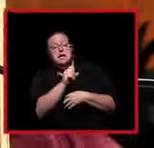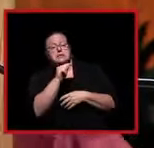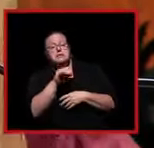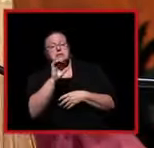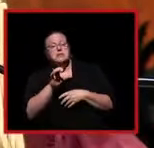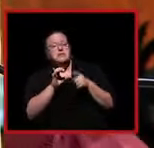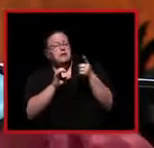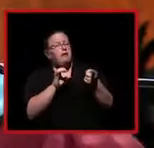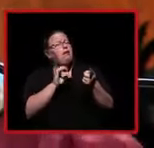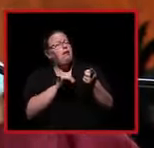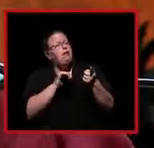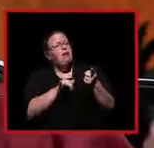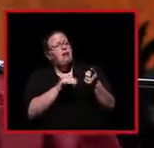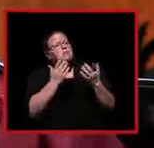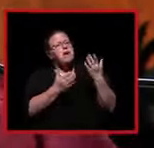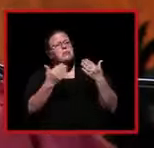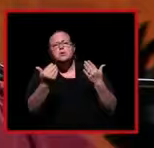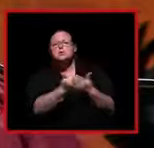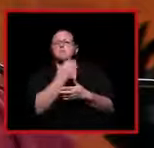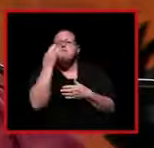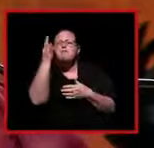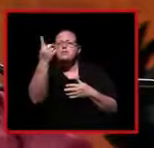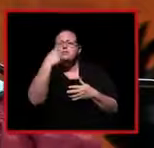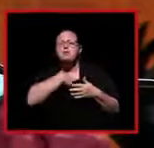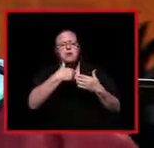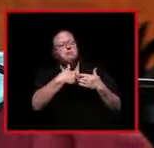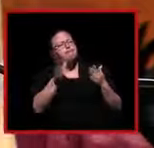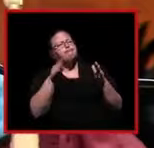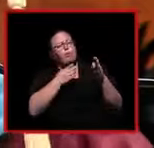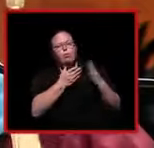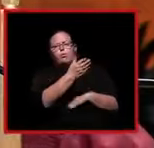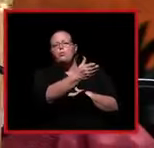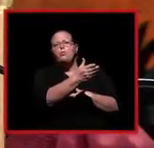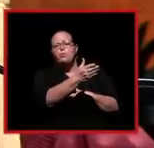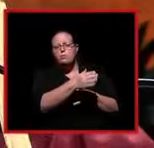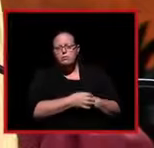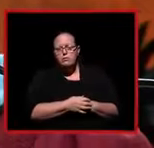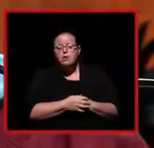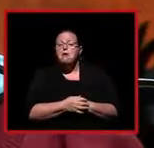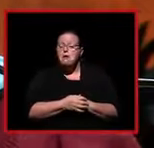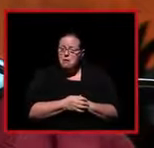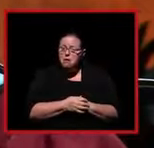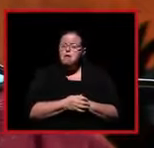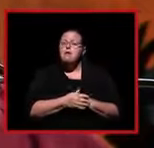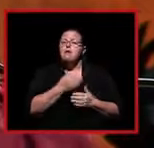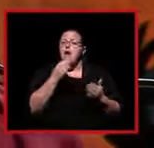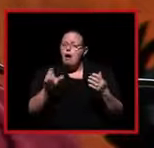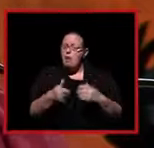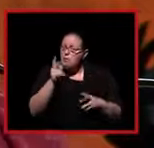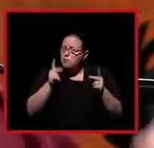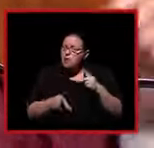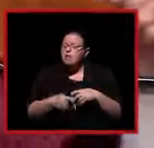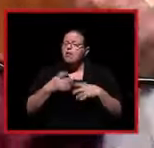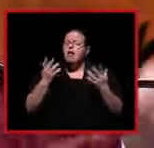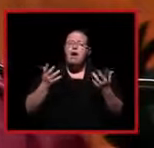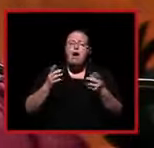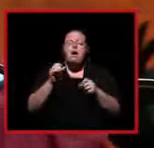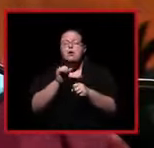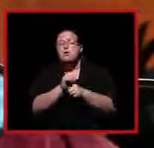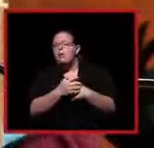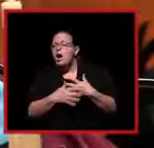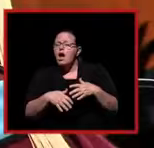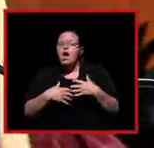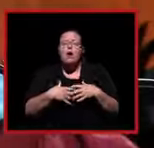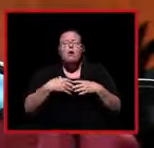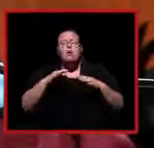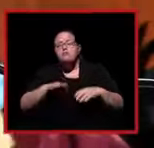Tech, as a gateway to a brighter future for yourself and your family. And there are those here today who have worked for decades, raised